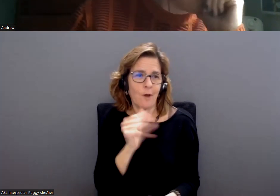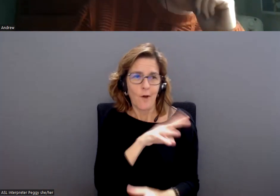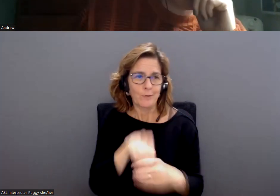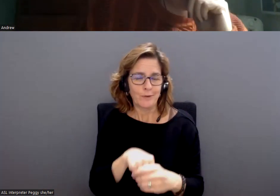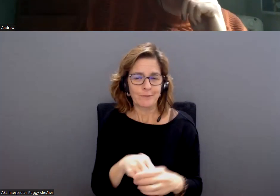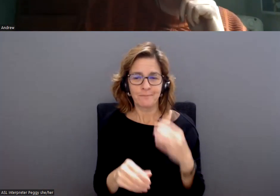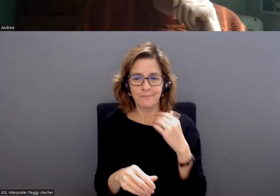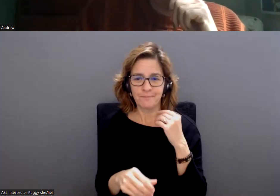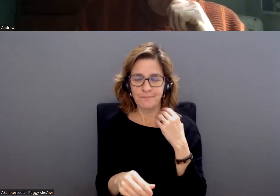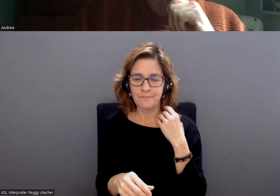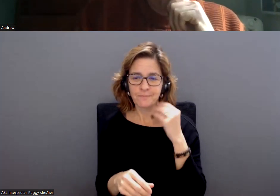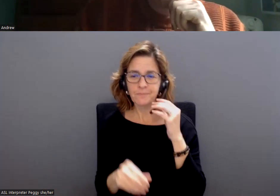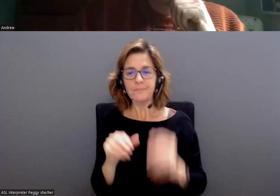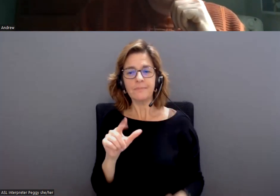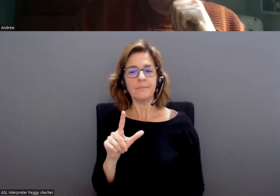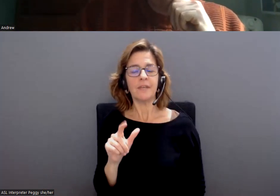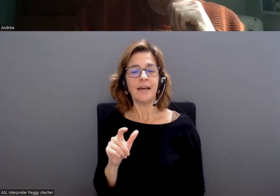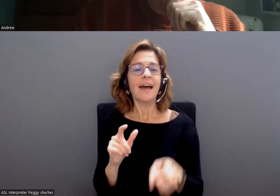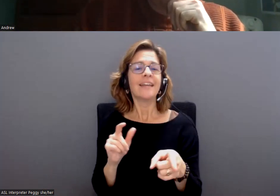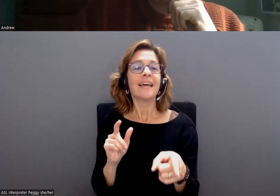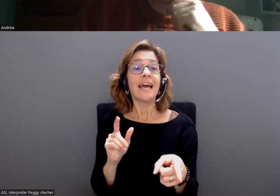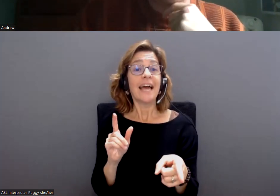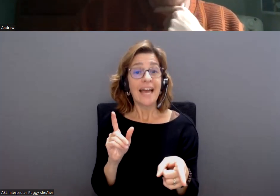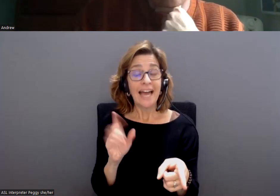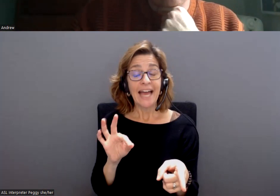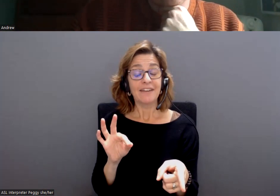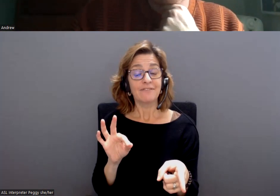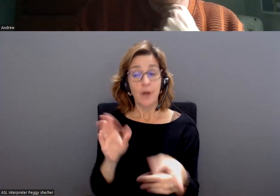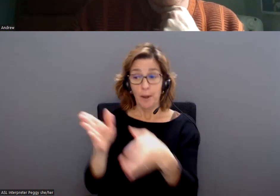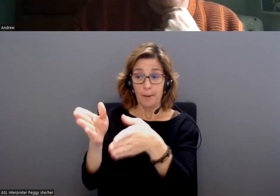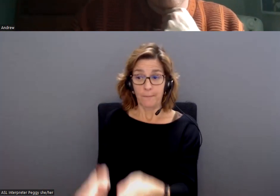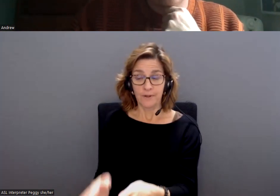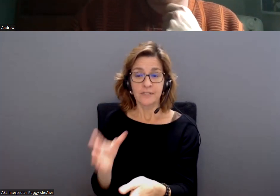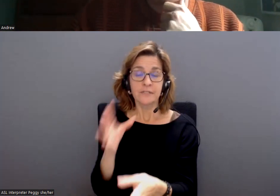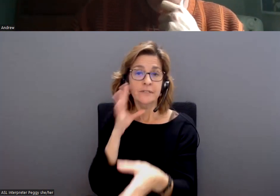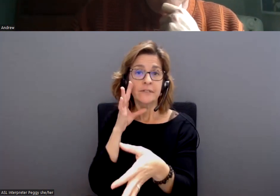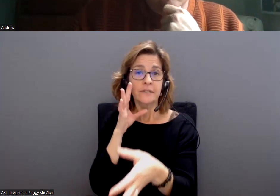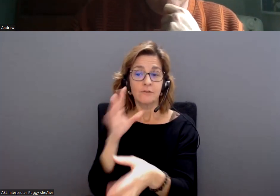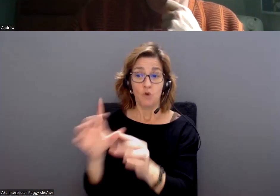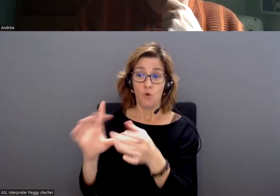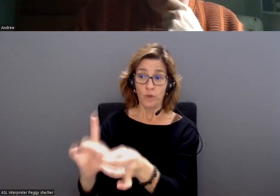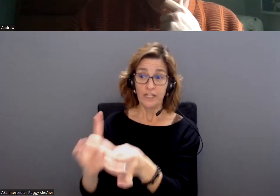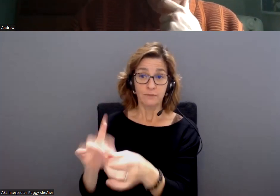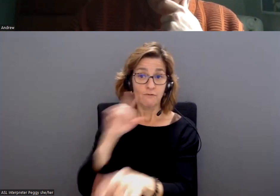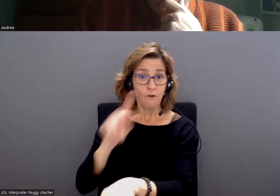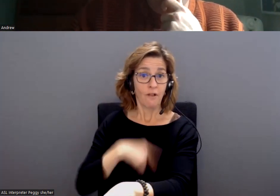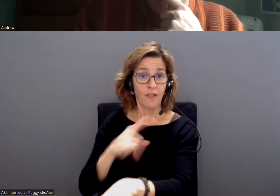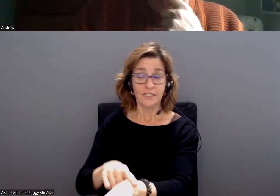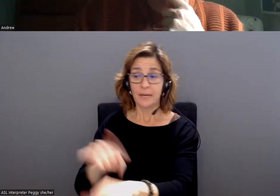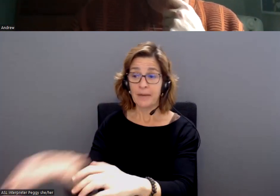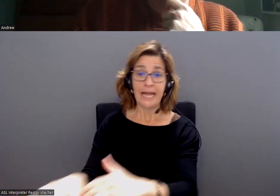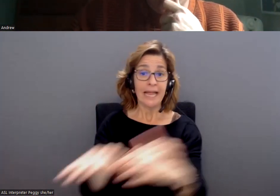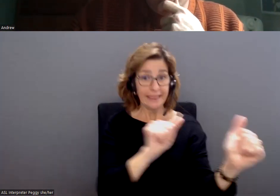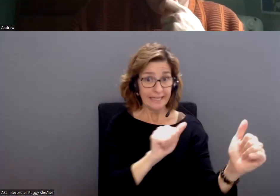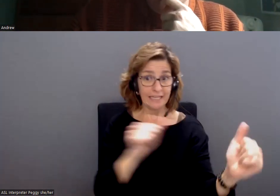And so hard for these individuals if you've chosen to live in these type of relationships for so long that it's hard to put words to what